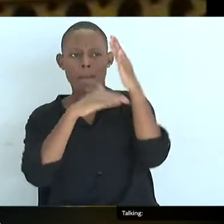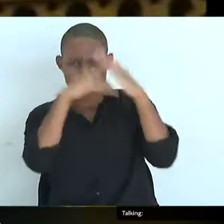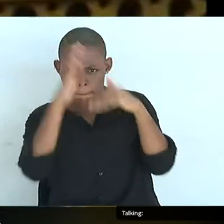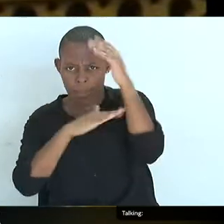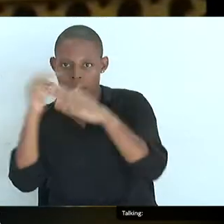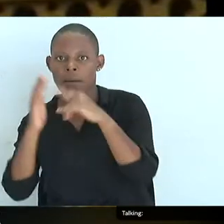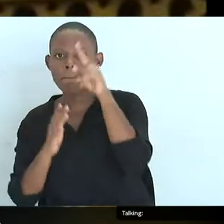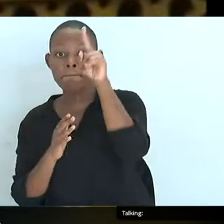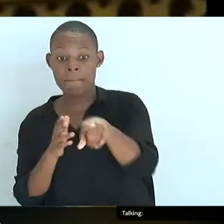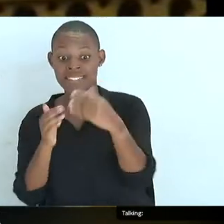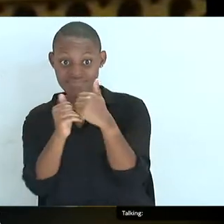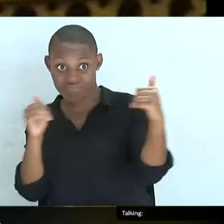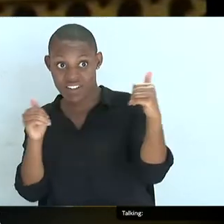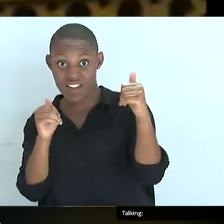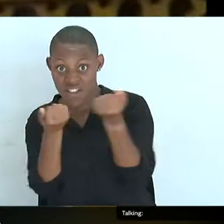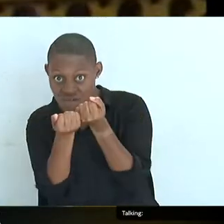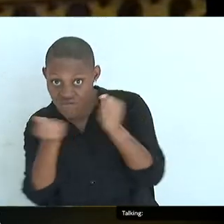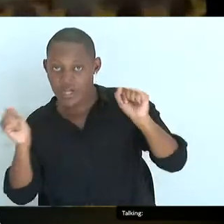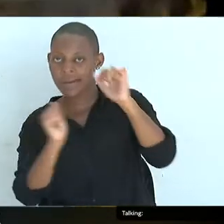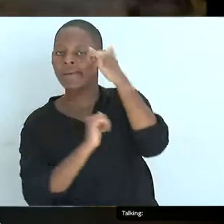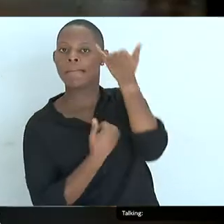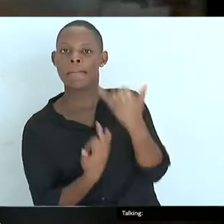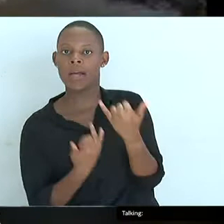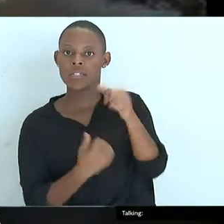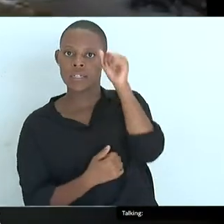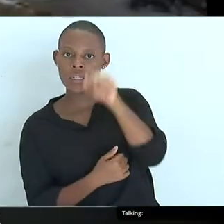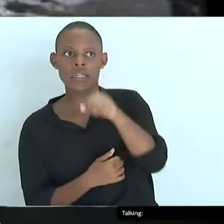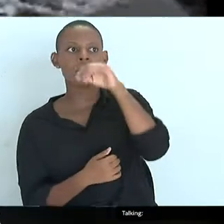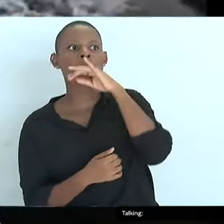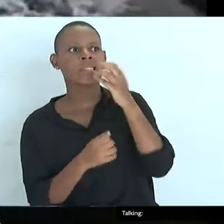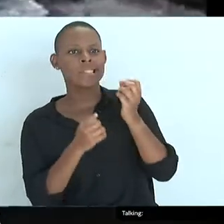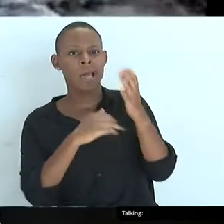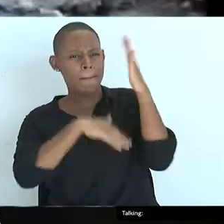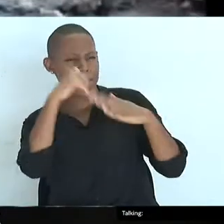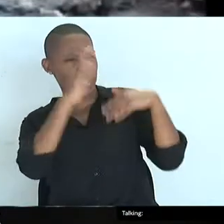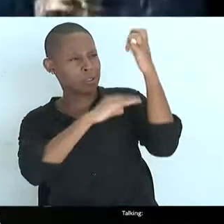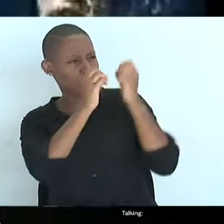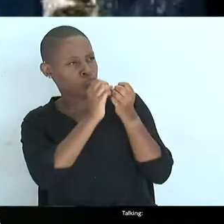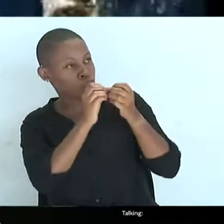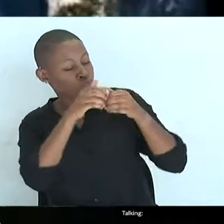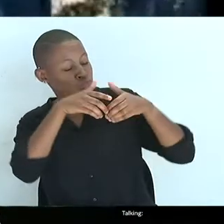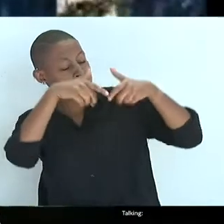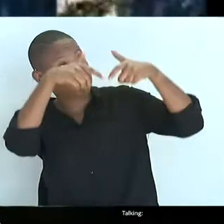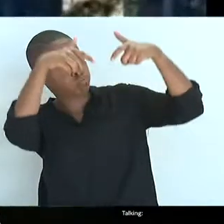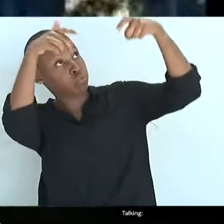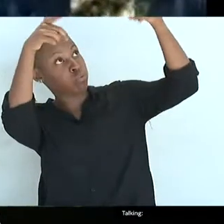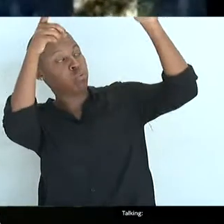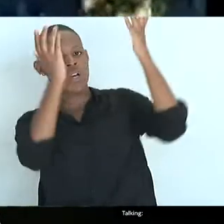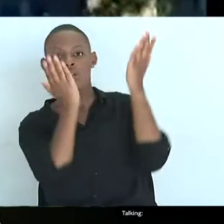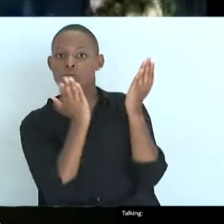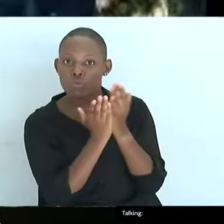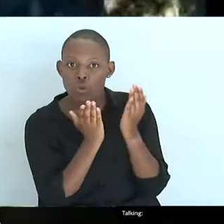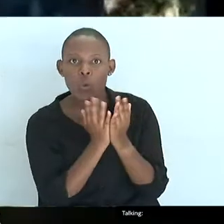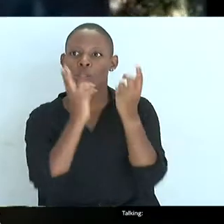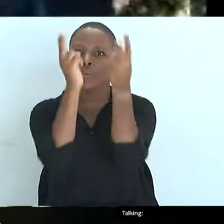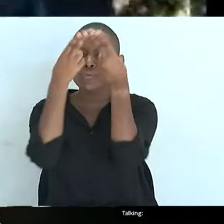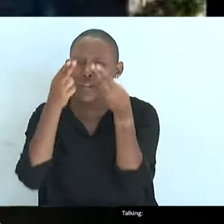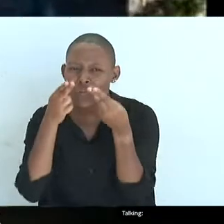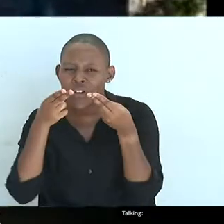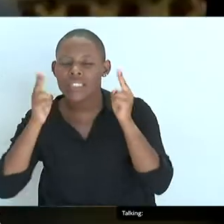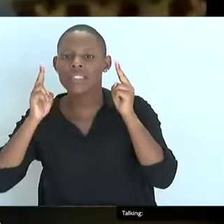era rises with skyscrapers, schools,